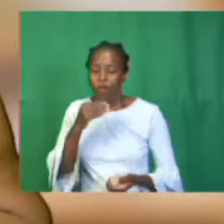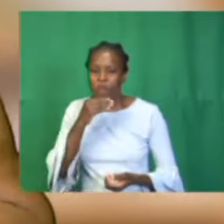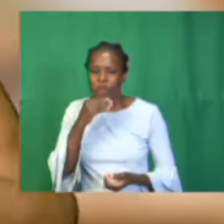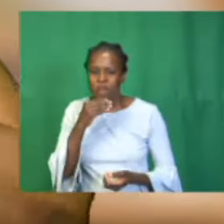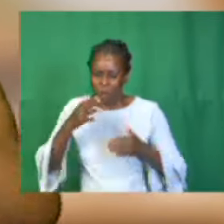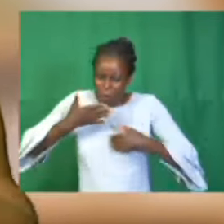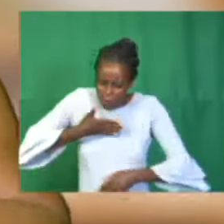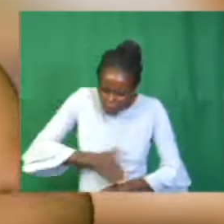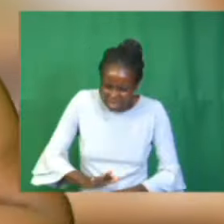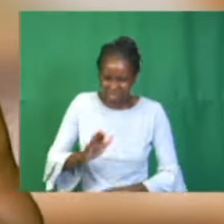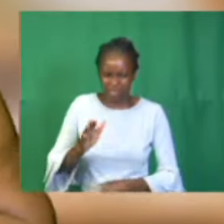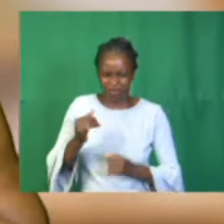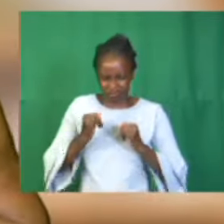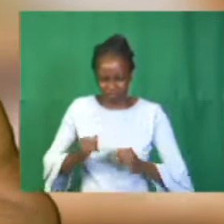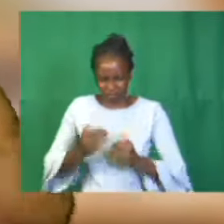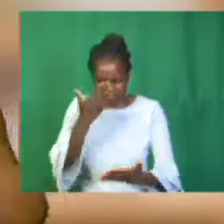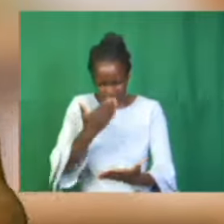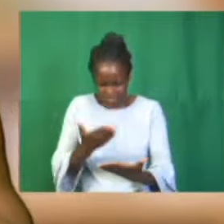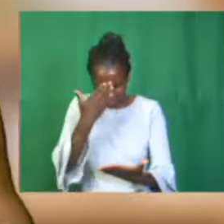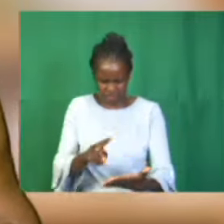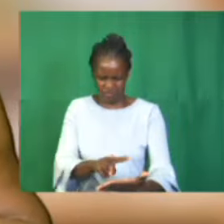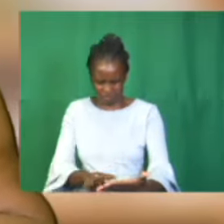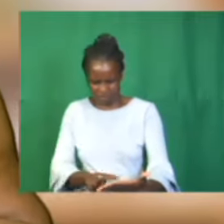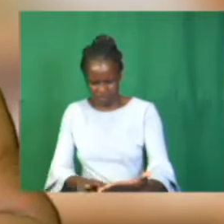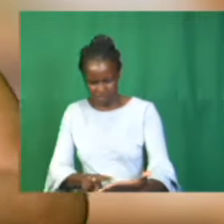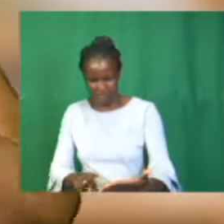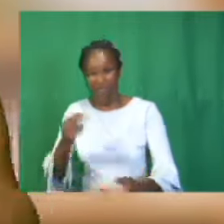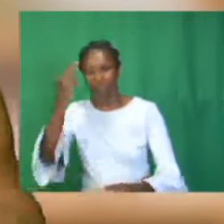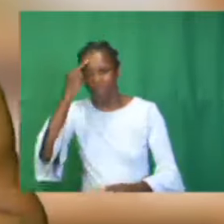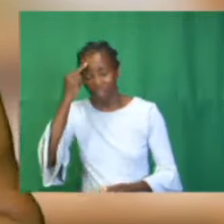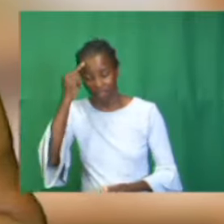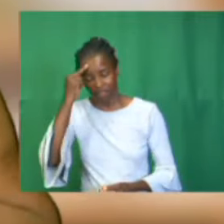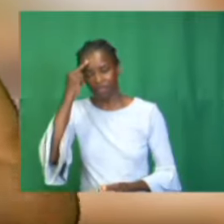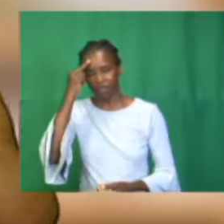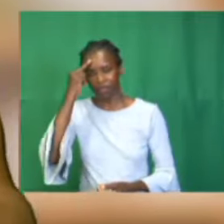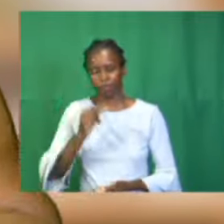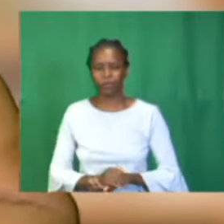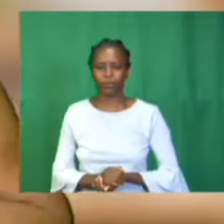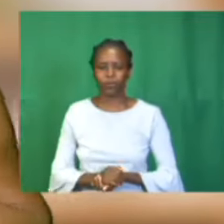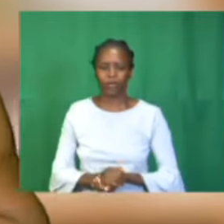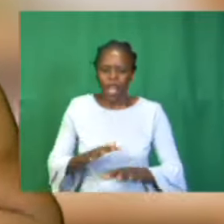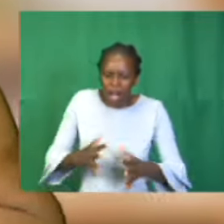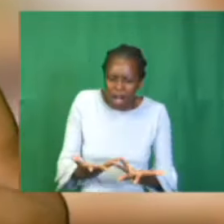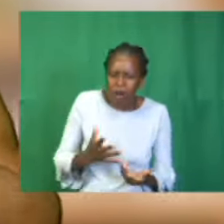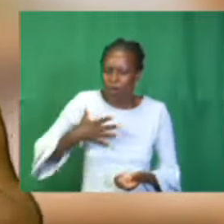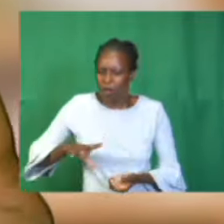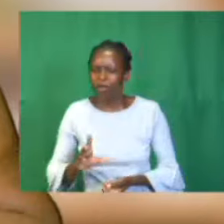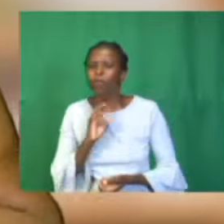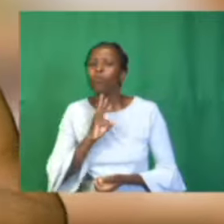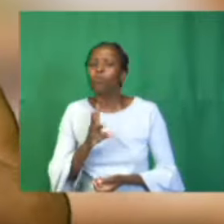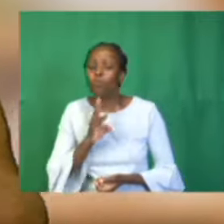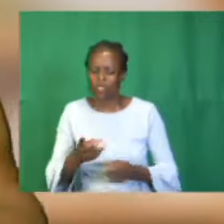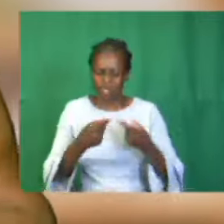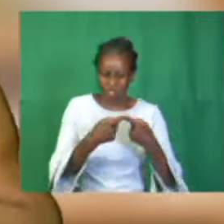yourself, expose how you are going to find yourself using structures, and also expose yourself in how different words are